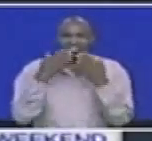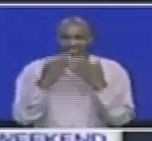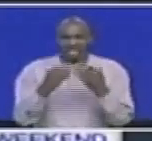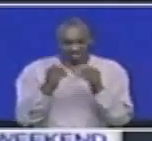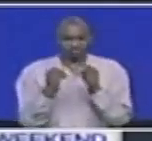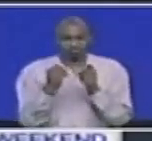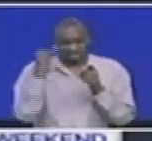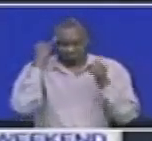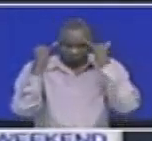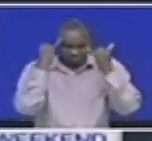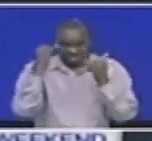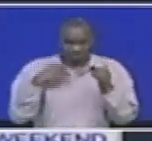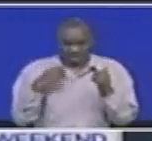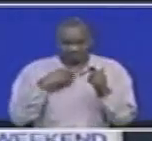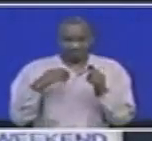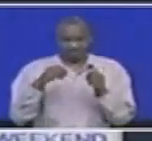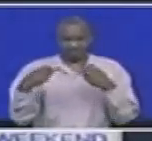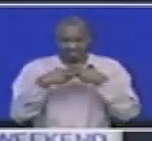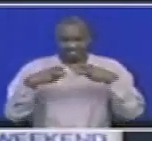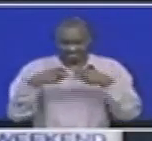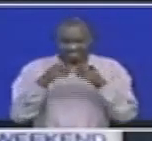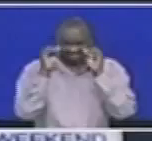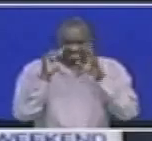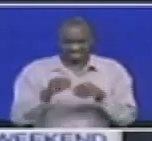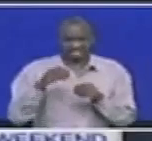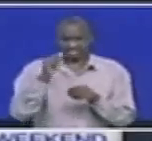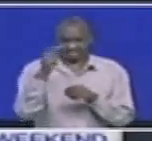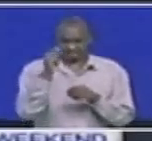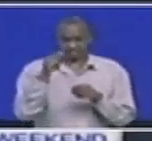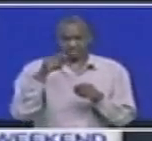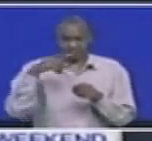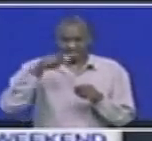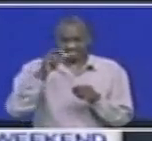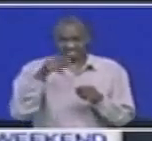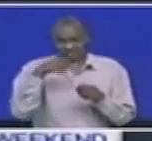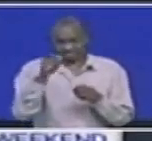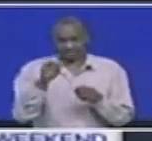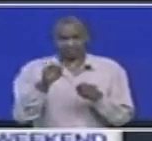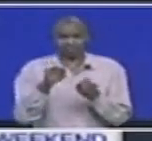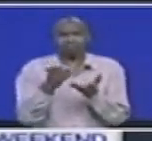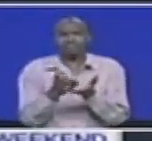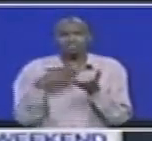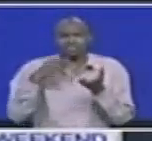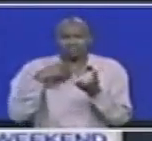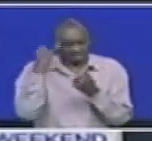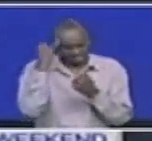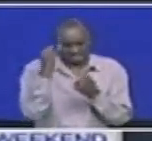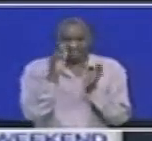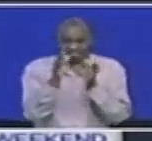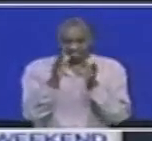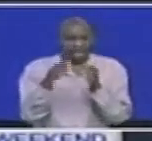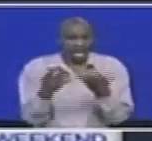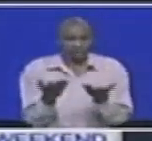innovation from a physics teacher of St. Patrick's High School in Iten, Elgeyo Marakwet County. Mercy Kandia tells us how.